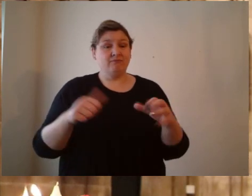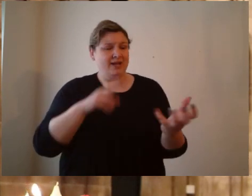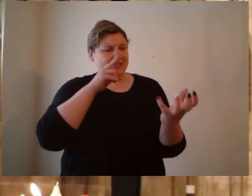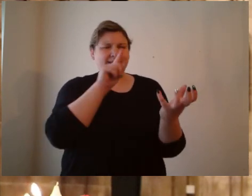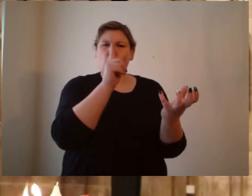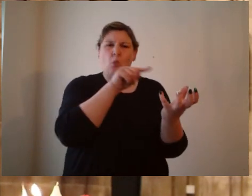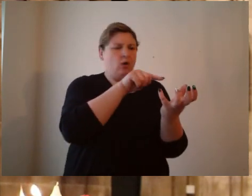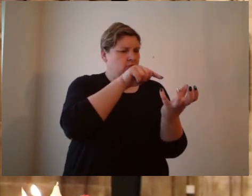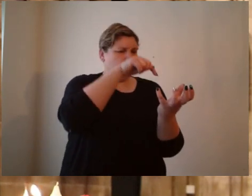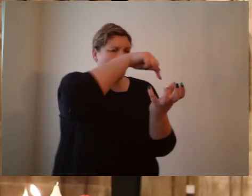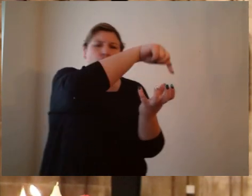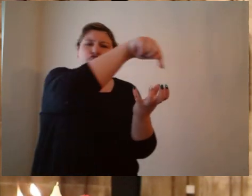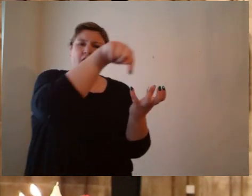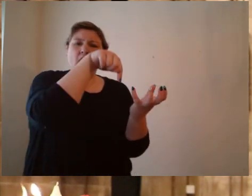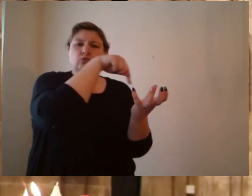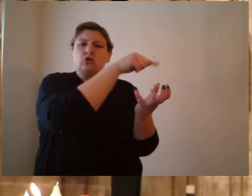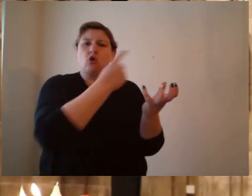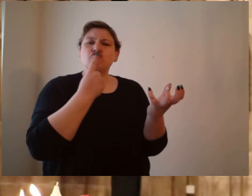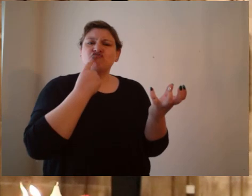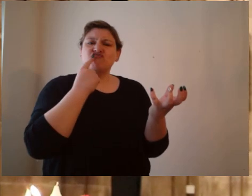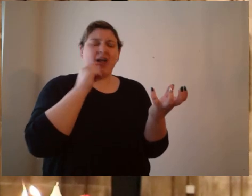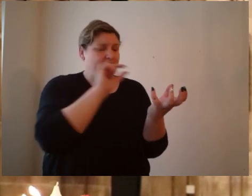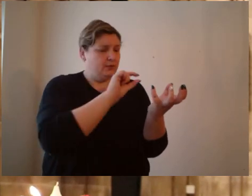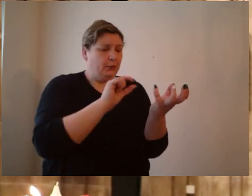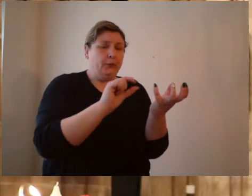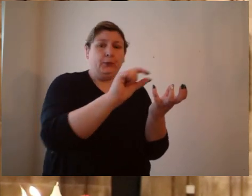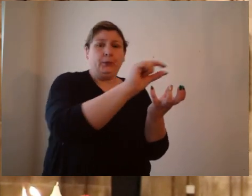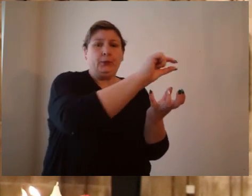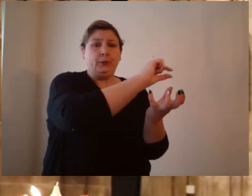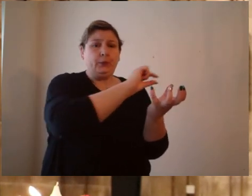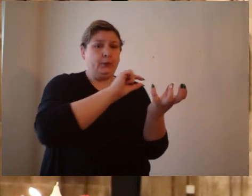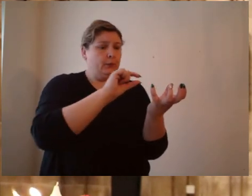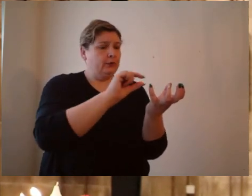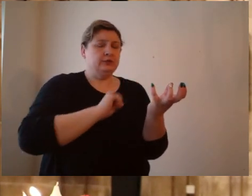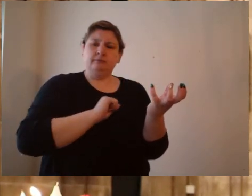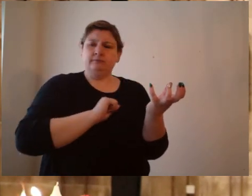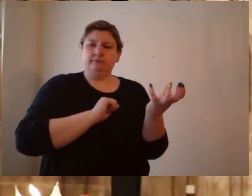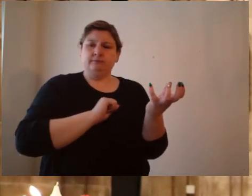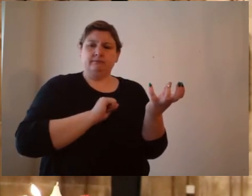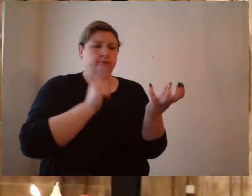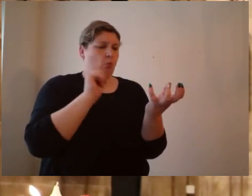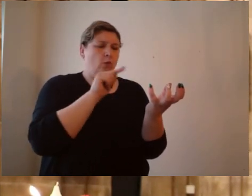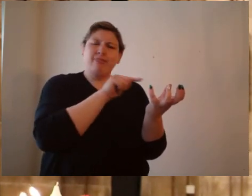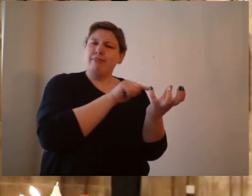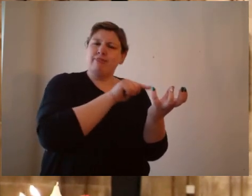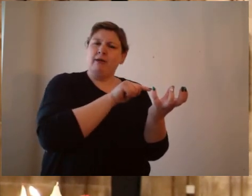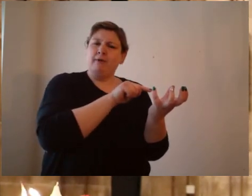Finally, you can see circular around the edge of the orange, we have this red ribbon.